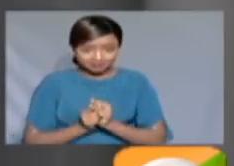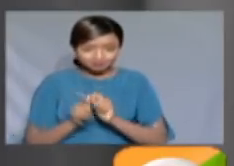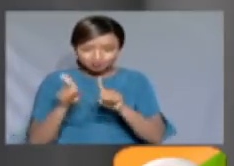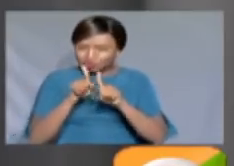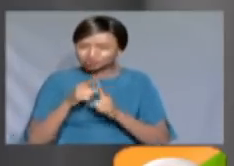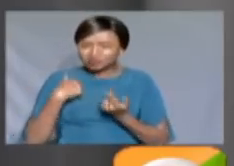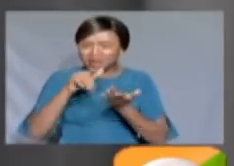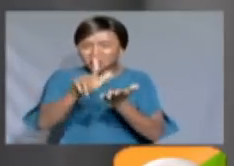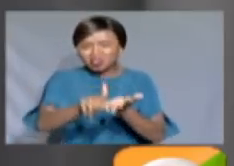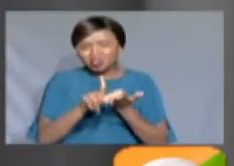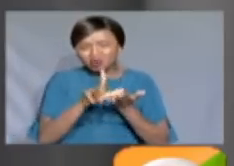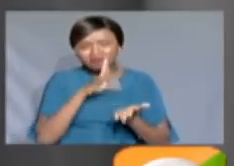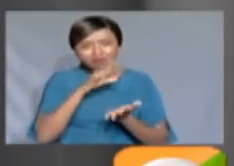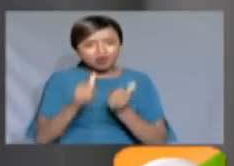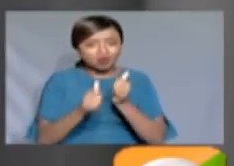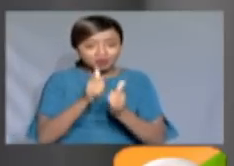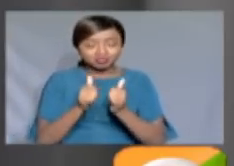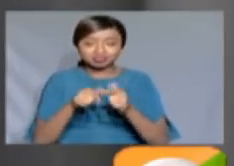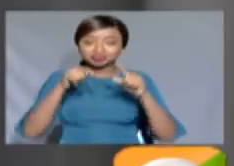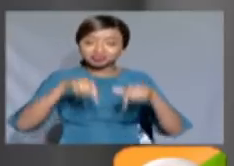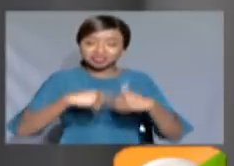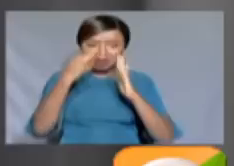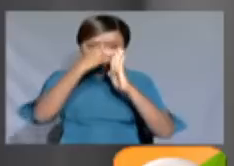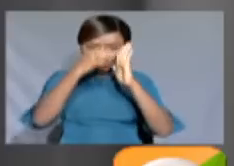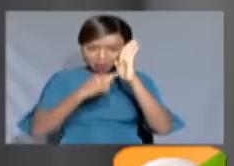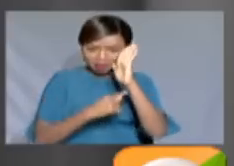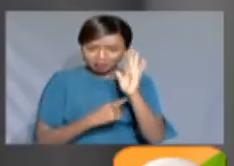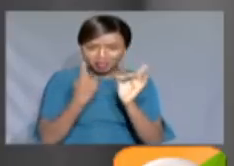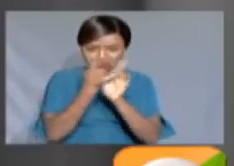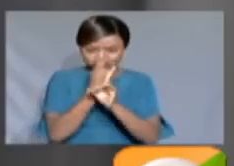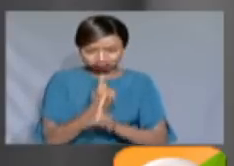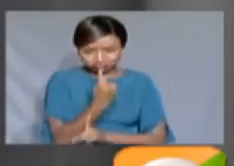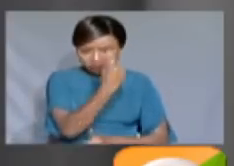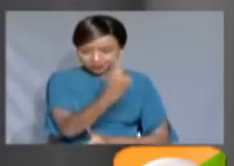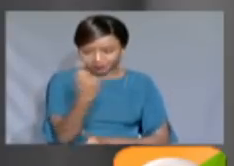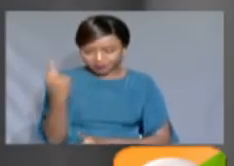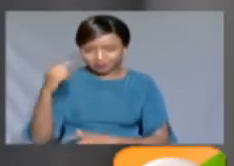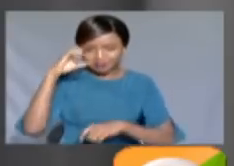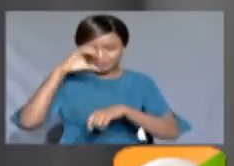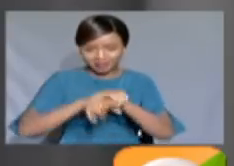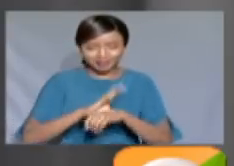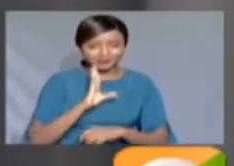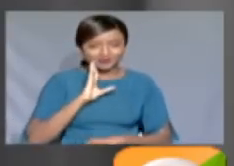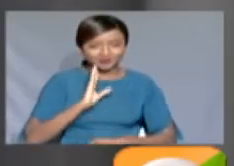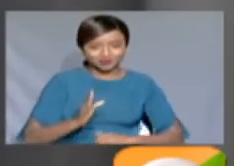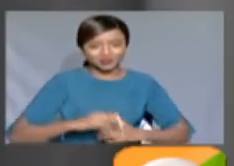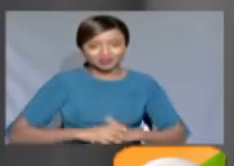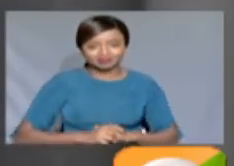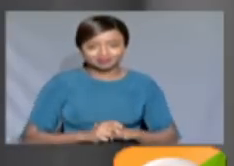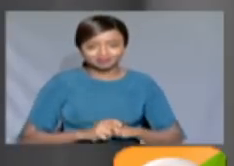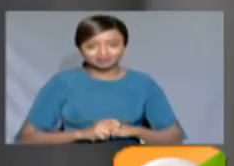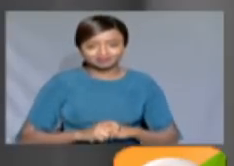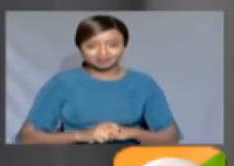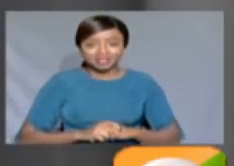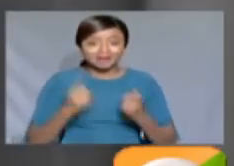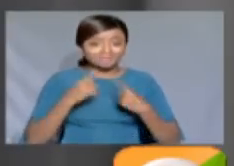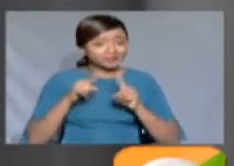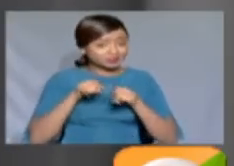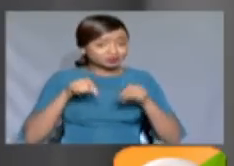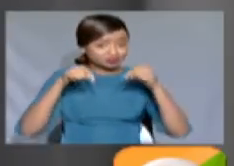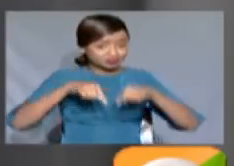is next? Also on the show, the kicker, the punchline, the memo, the take, and the angle. But tonight we'll also have a